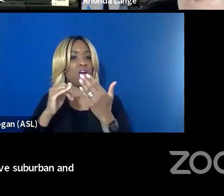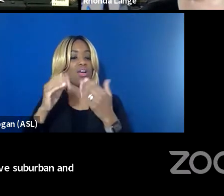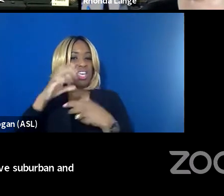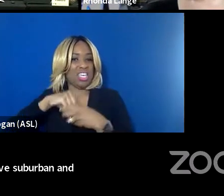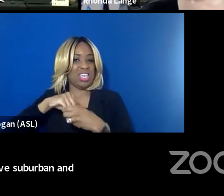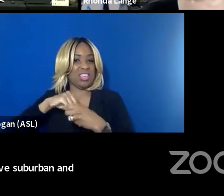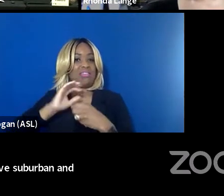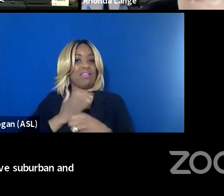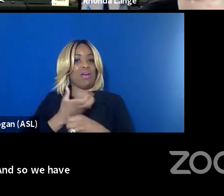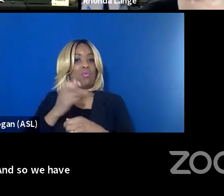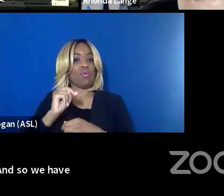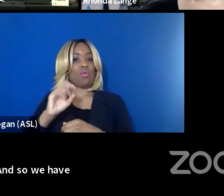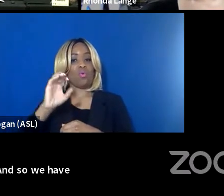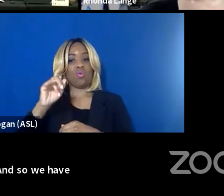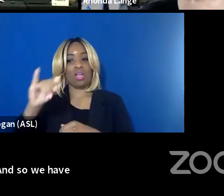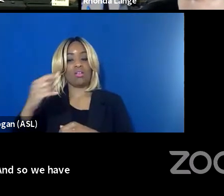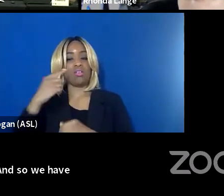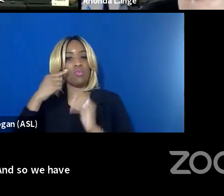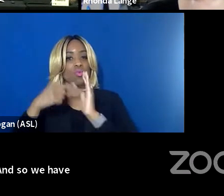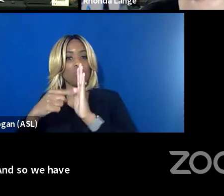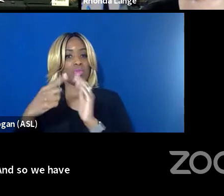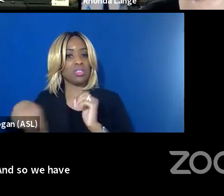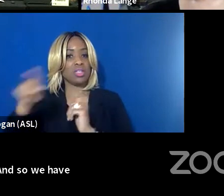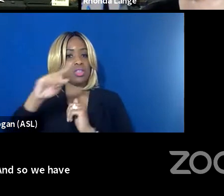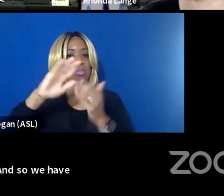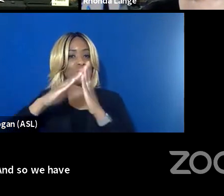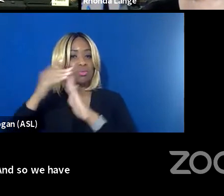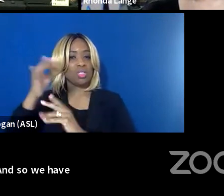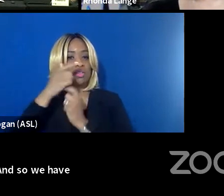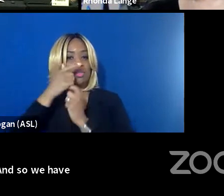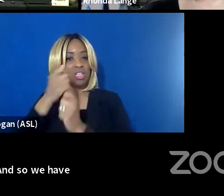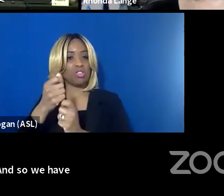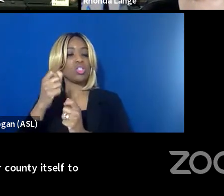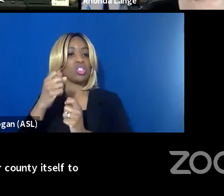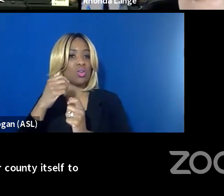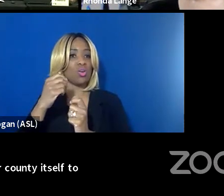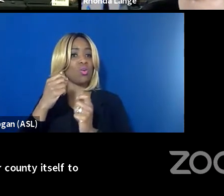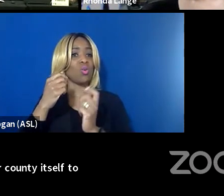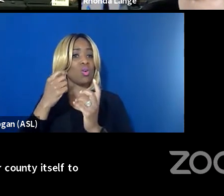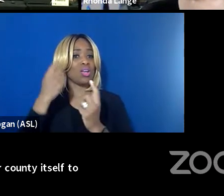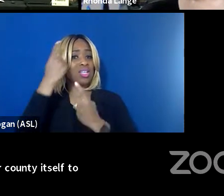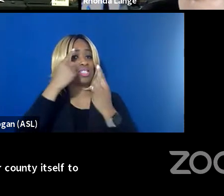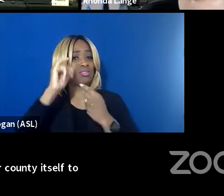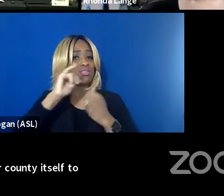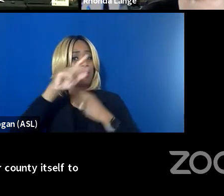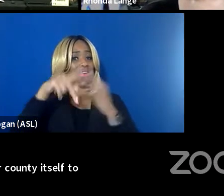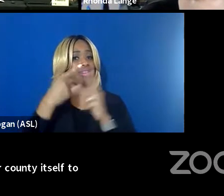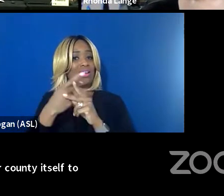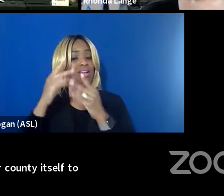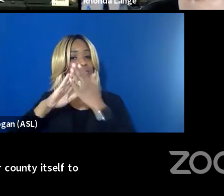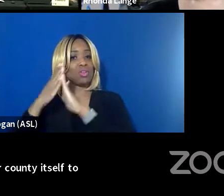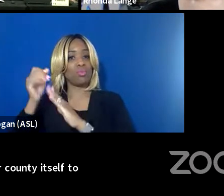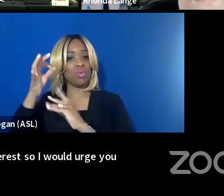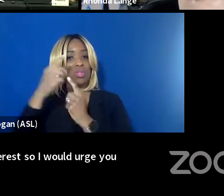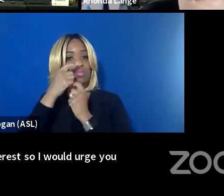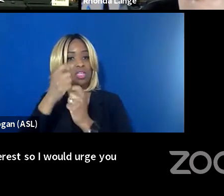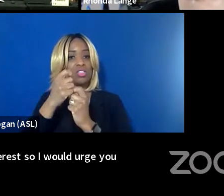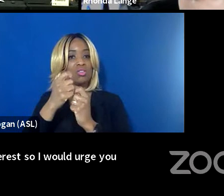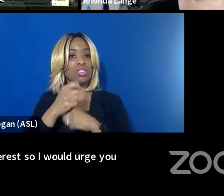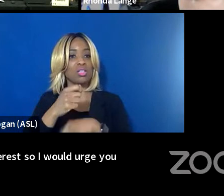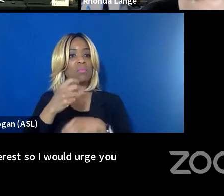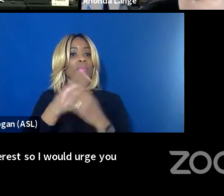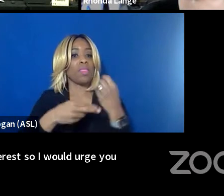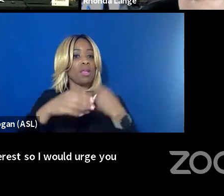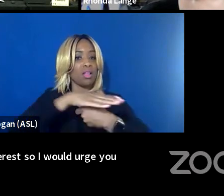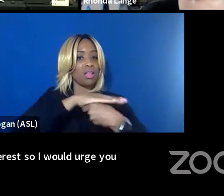itself to represent those communities of interest. So I would urge you as well to consider those types of communities of interest, both at the